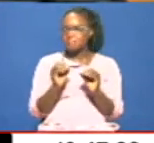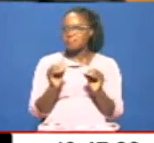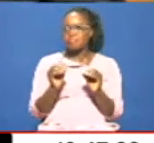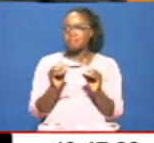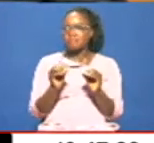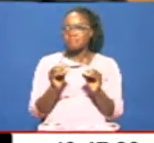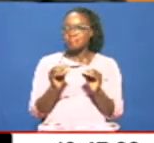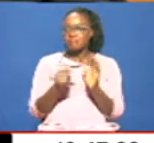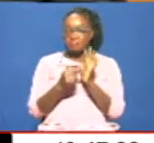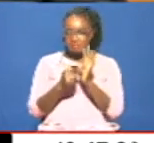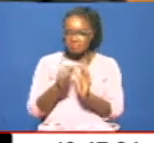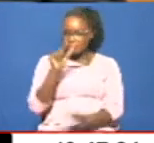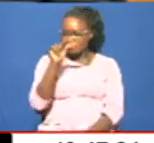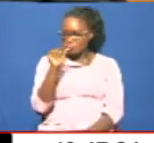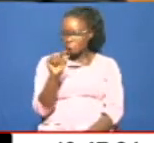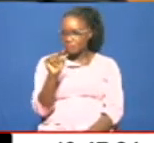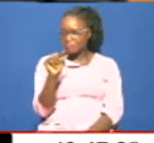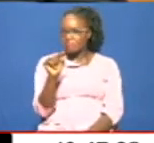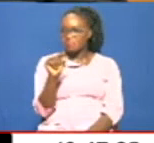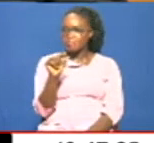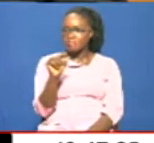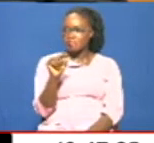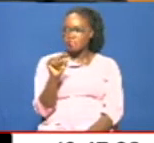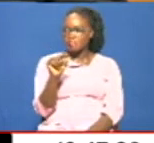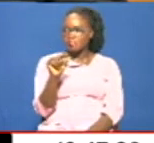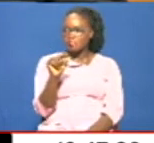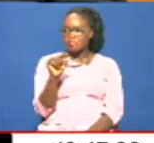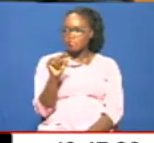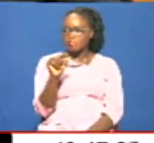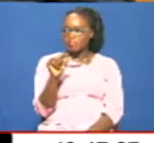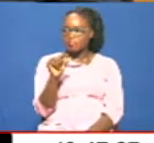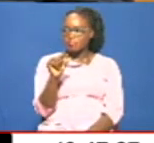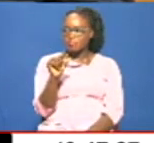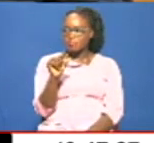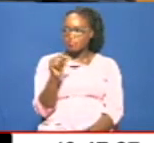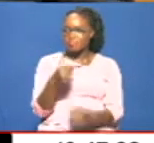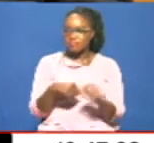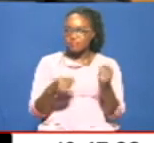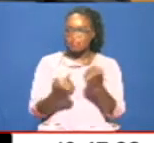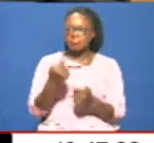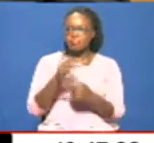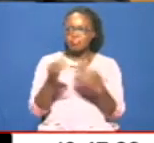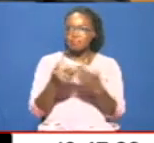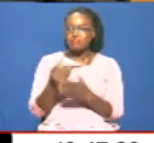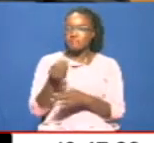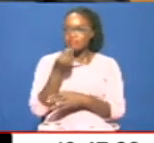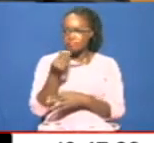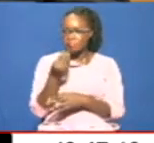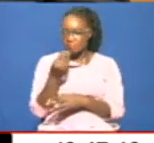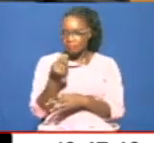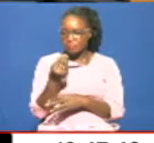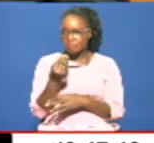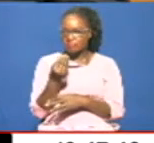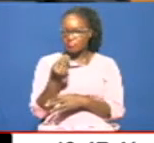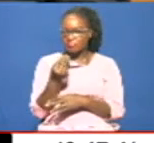very, very cheap to cook using this. And then you will be able to cook all kinds of meals. Mm-hmm. I cannot think